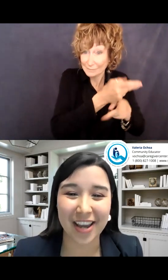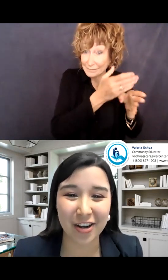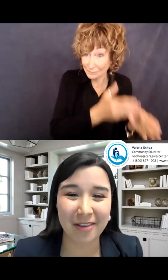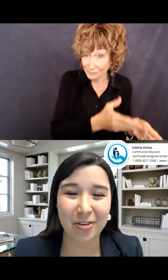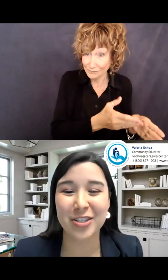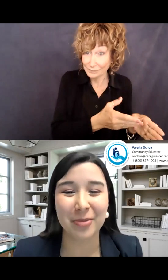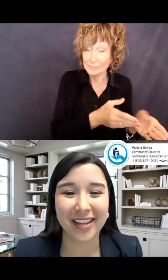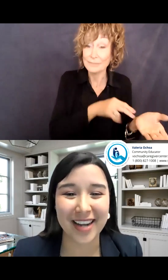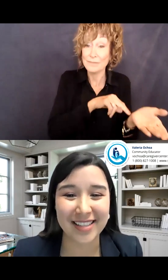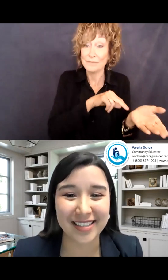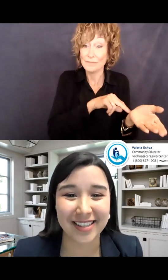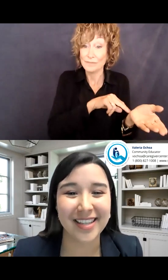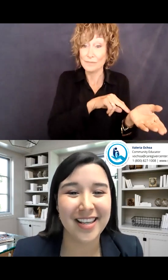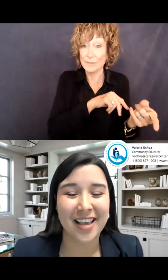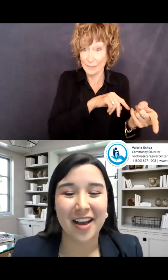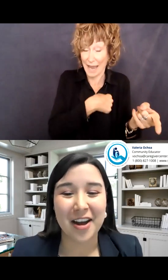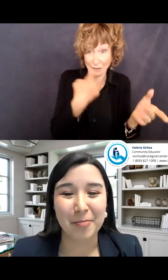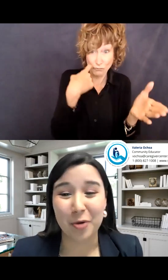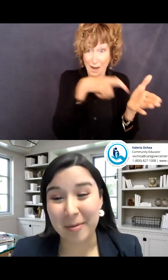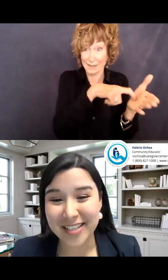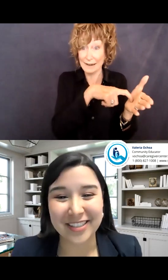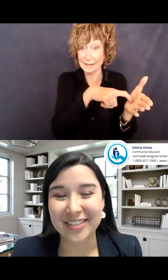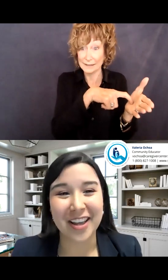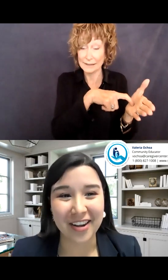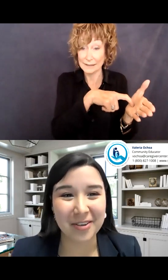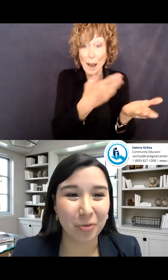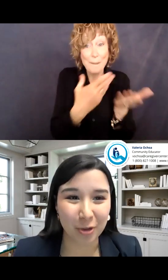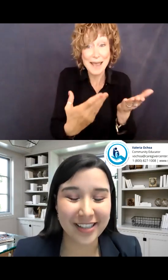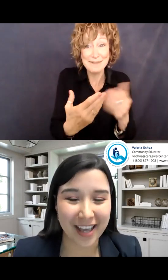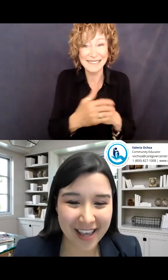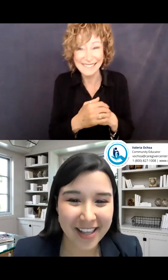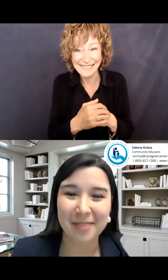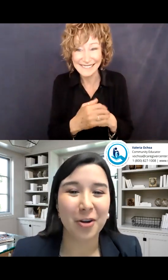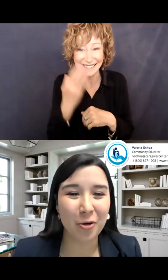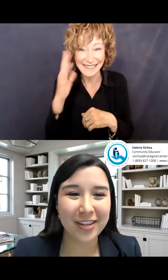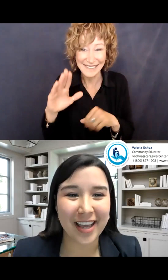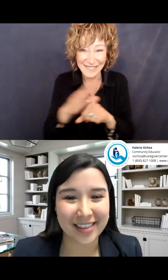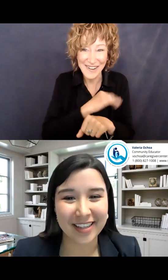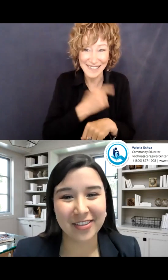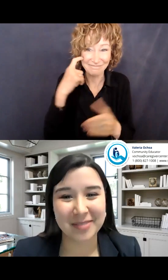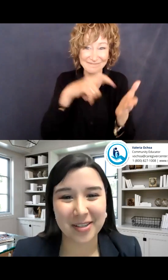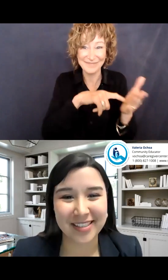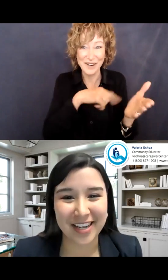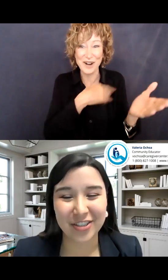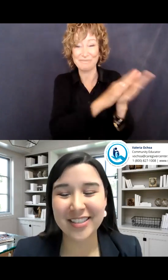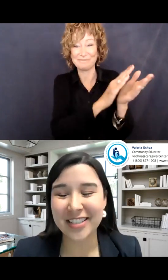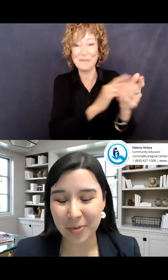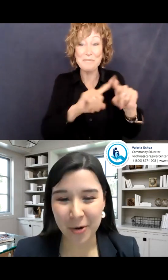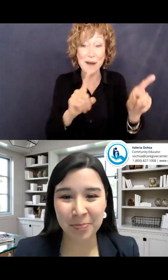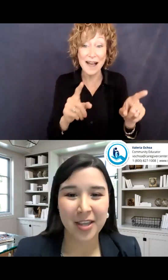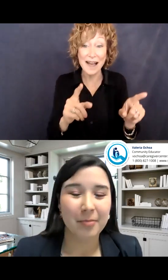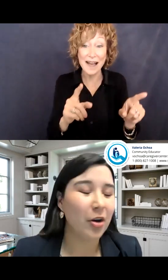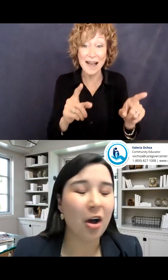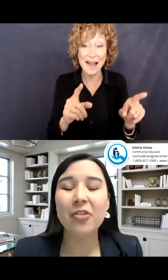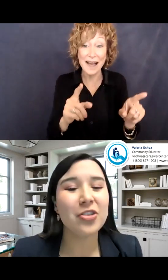she's a caregiver, she recognizes it, or maybe she does not fully yet, but hopefully at the end of this presentation, she